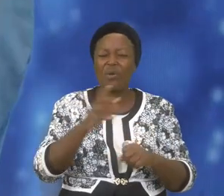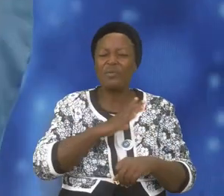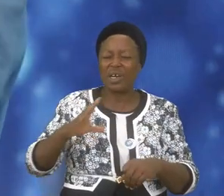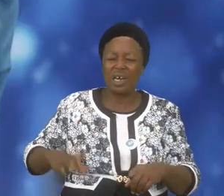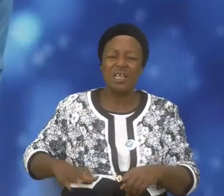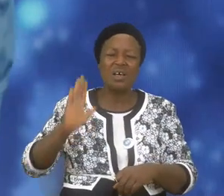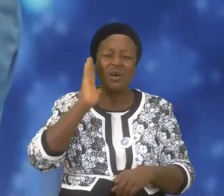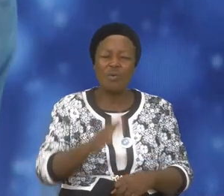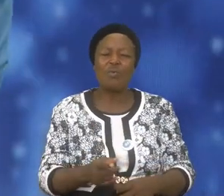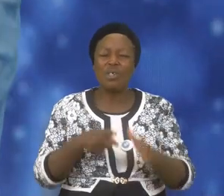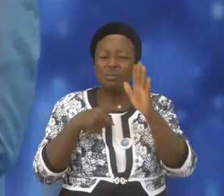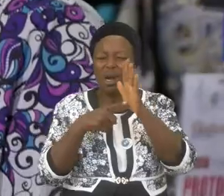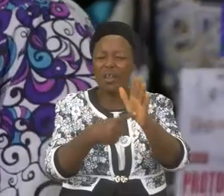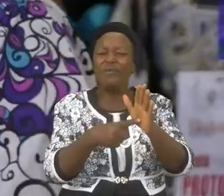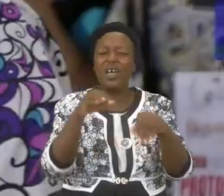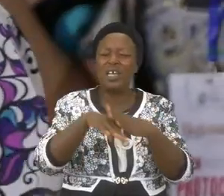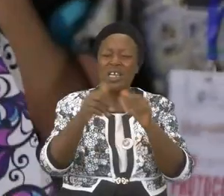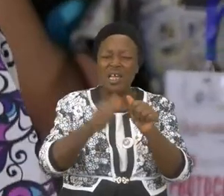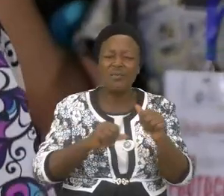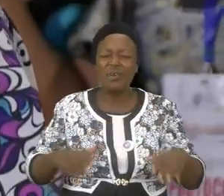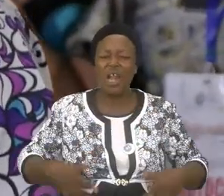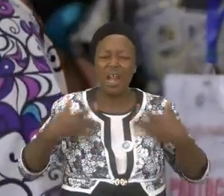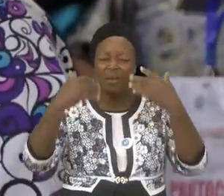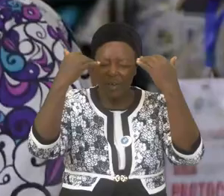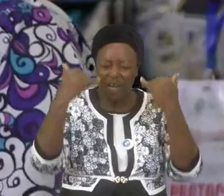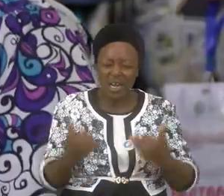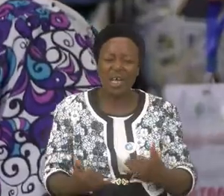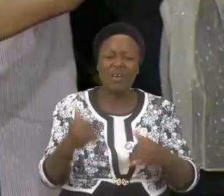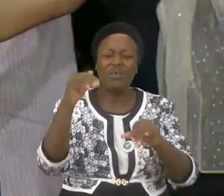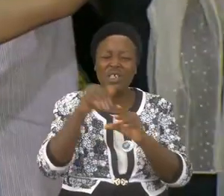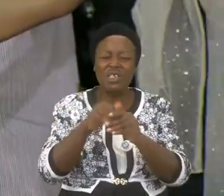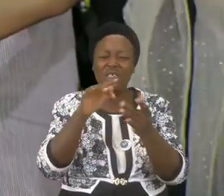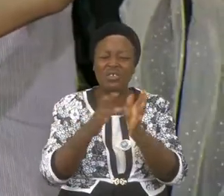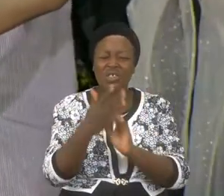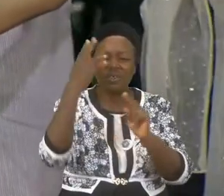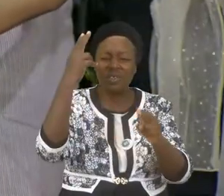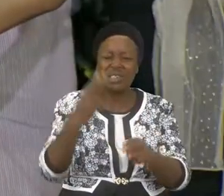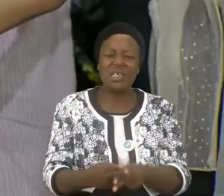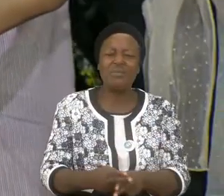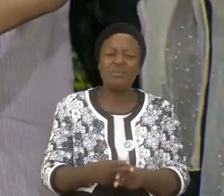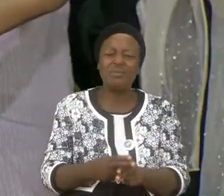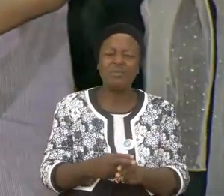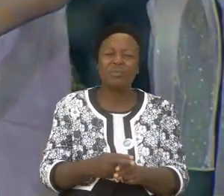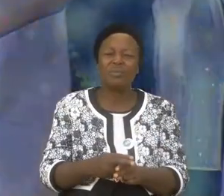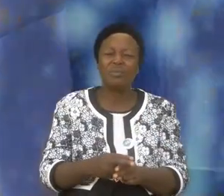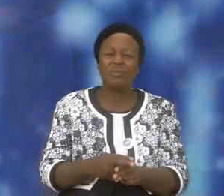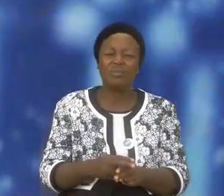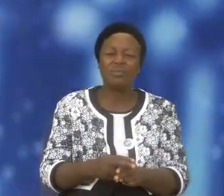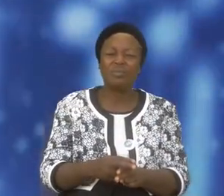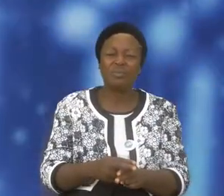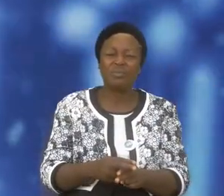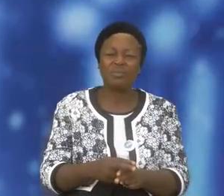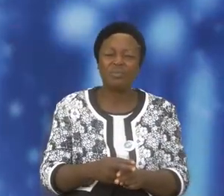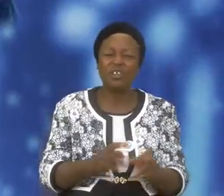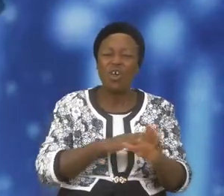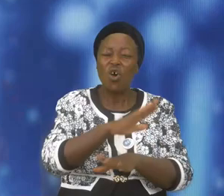right now in Jesus' name. All the power of demons, evil